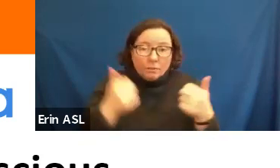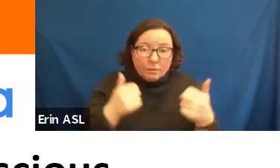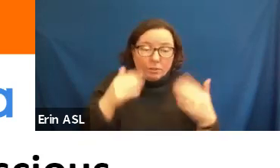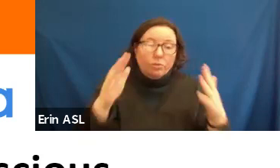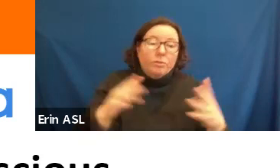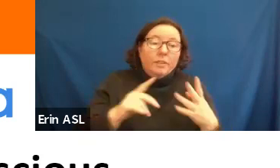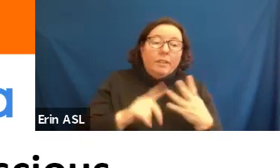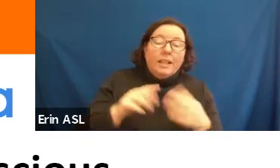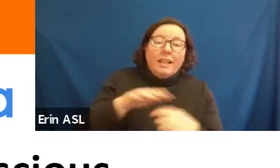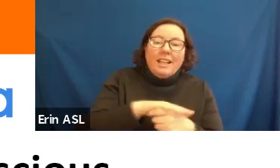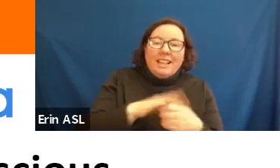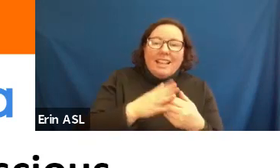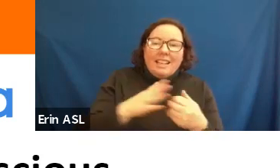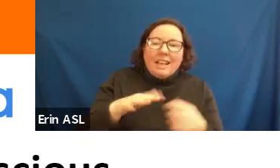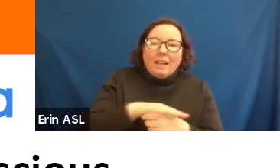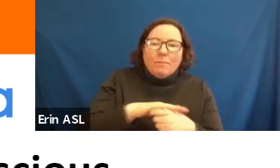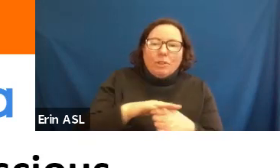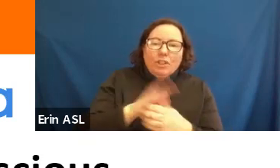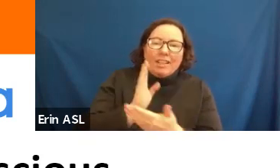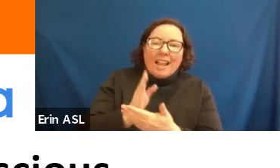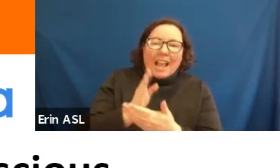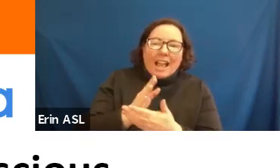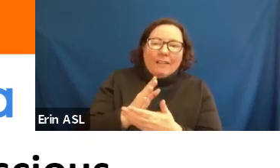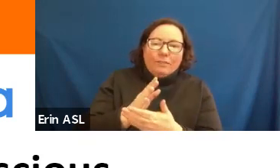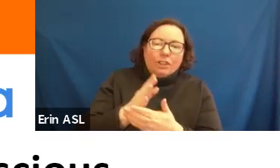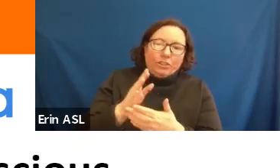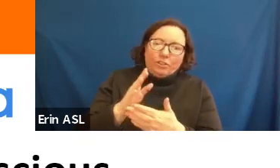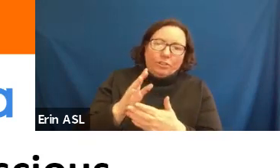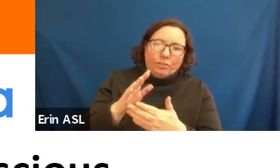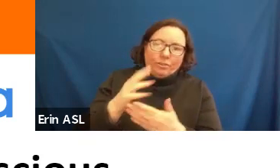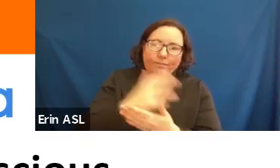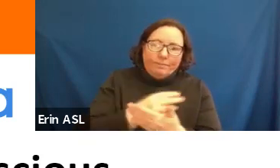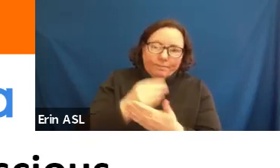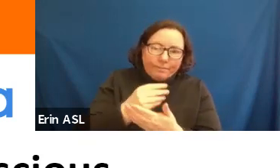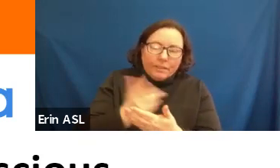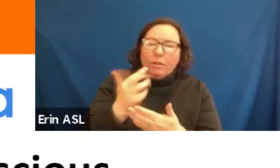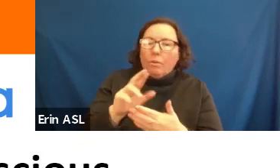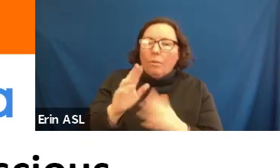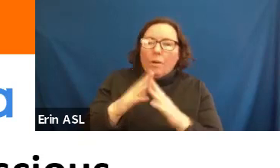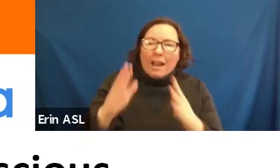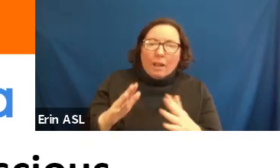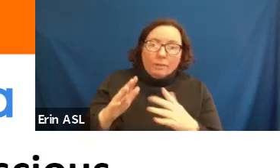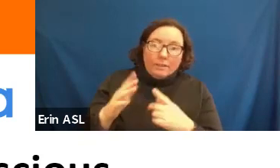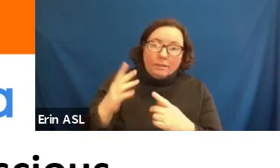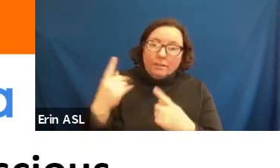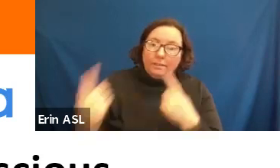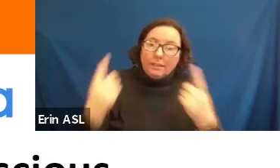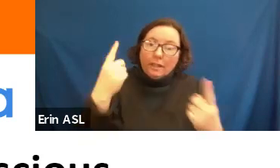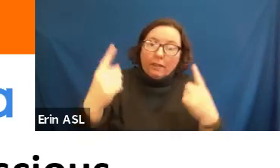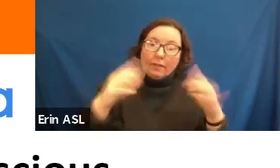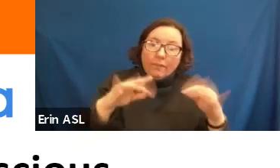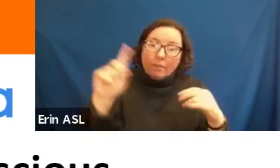neighborhood socioeconomic status or housing composition, for example, single-family homes